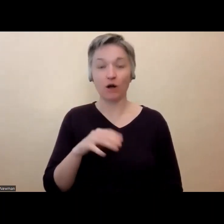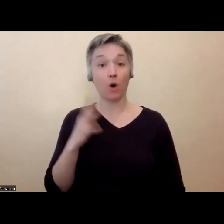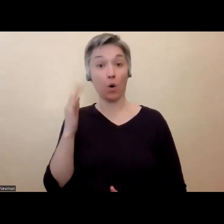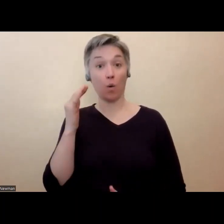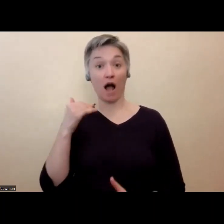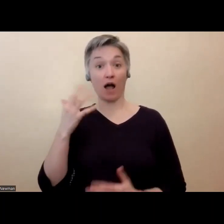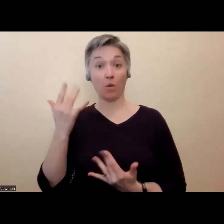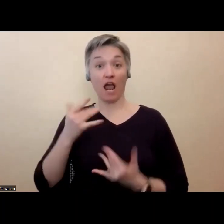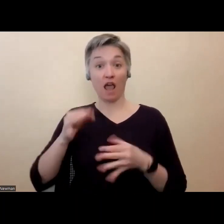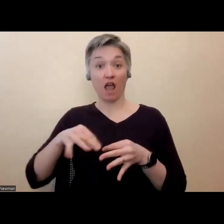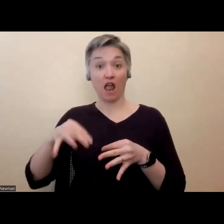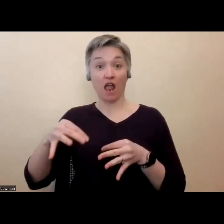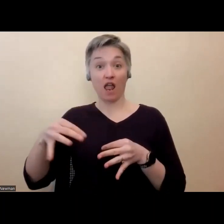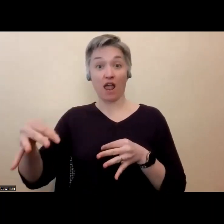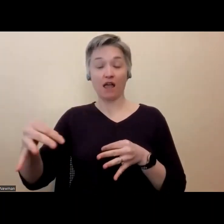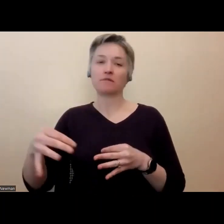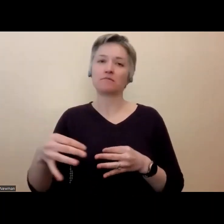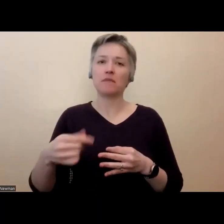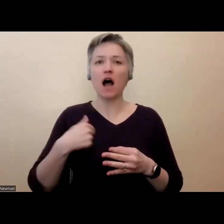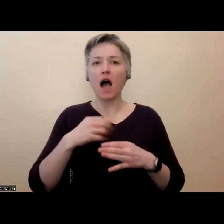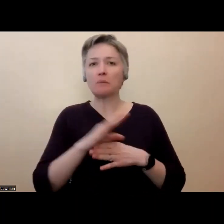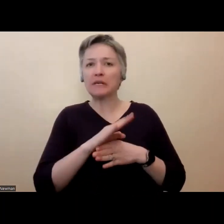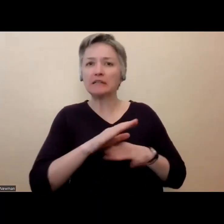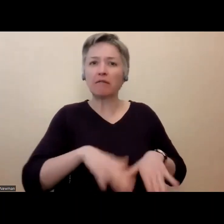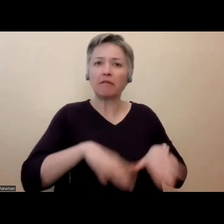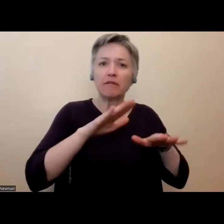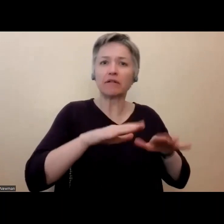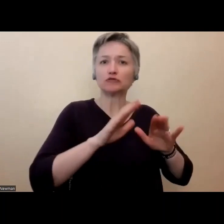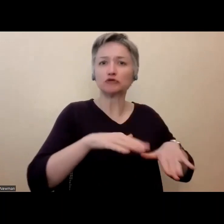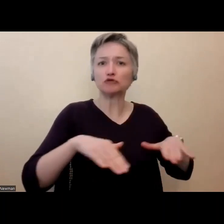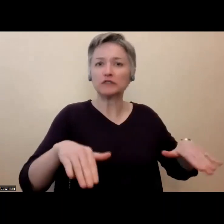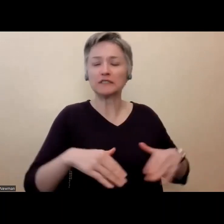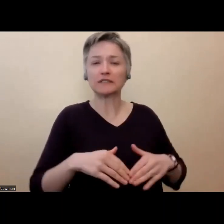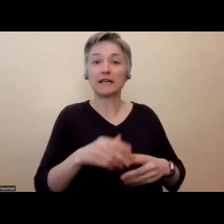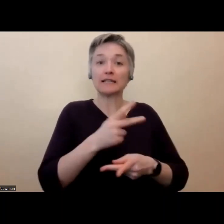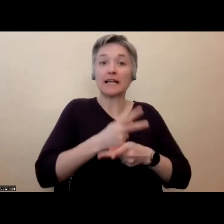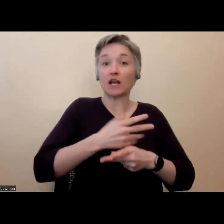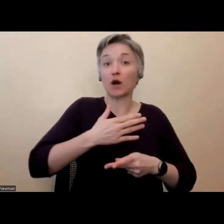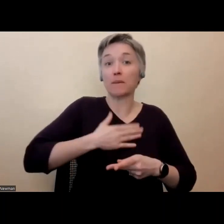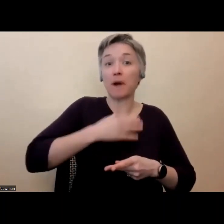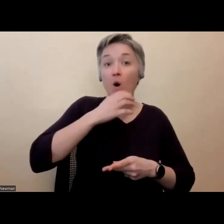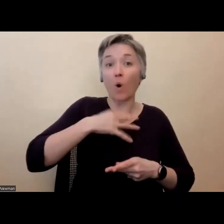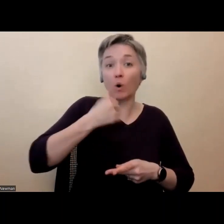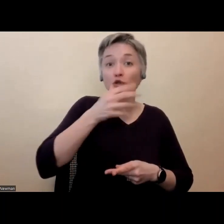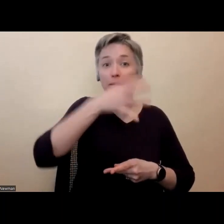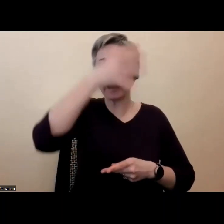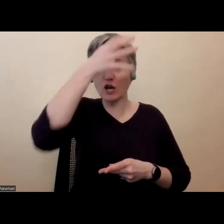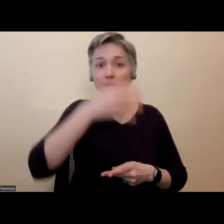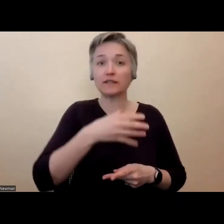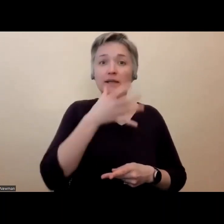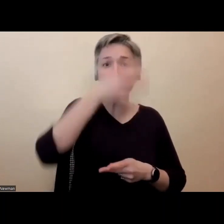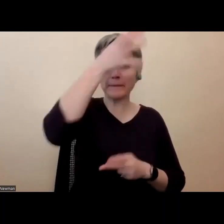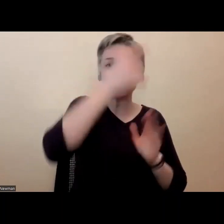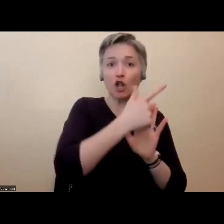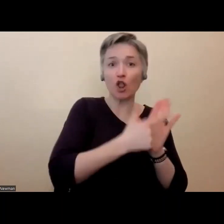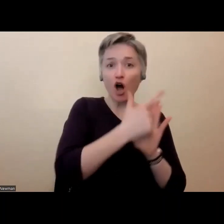because I was raising a family, taking care of ill parents and in-laws, and a whole lot of other things in my